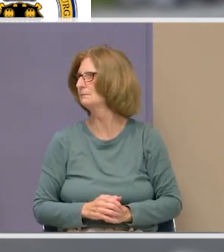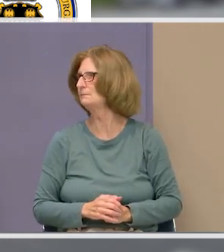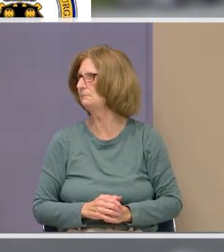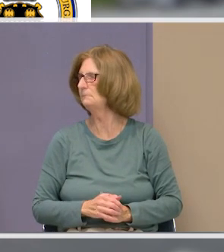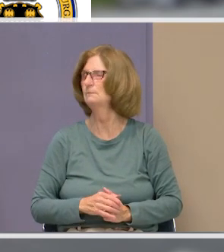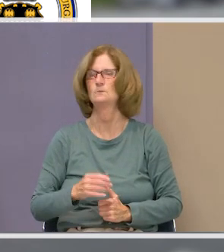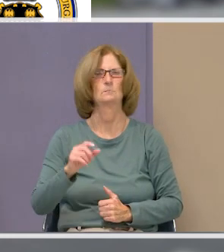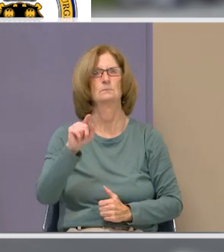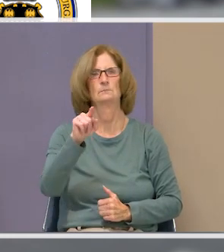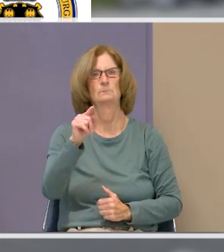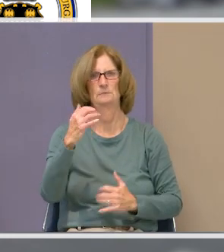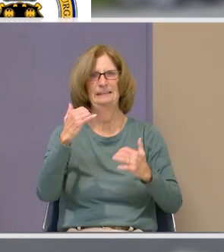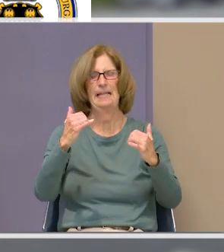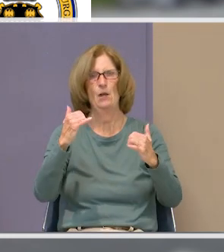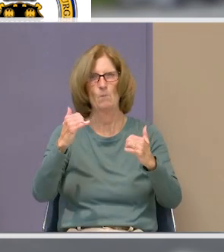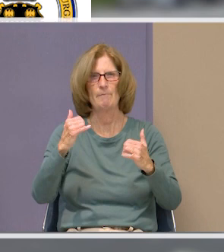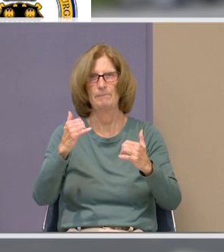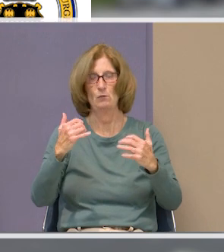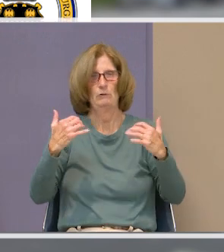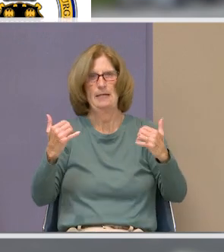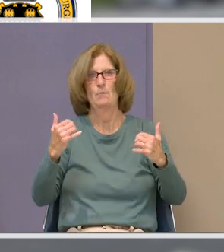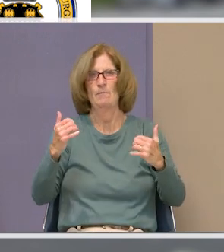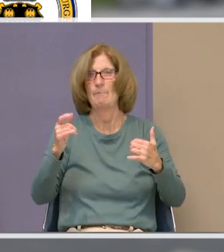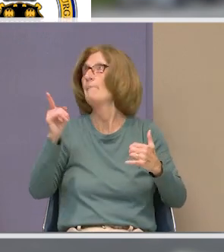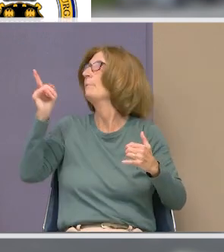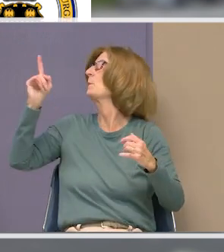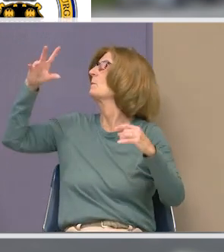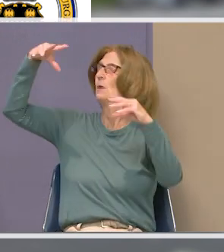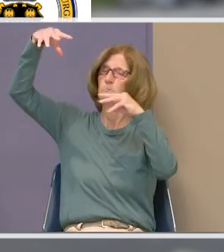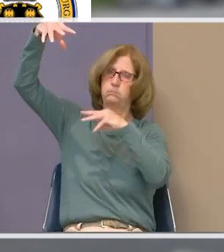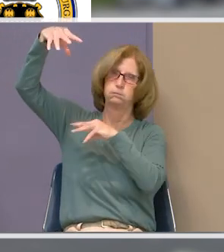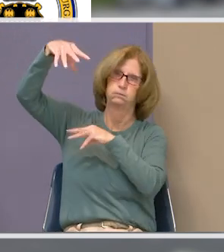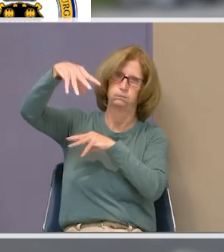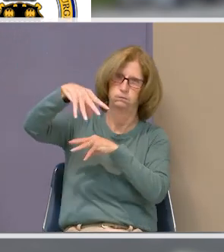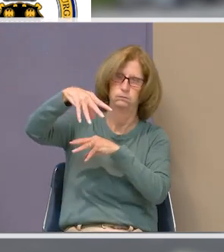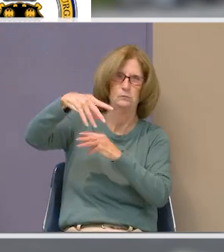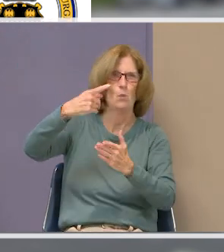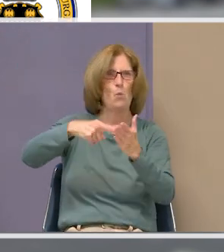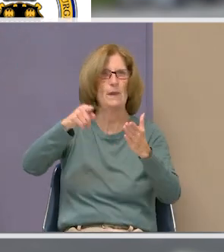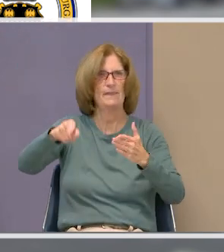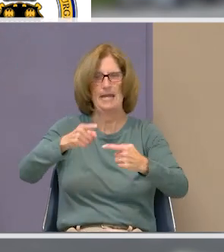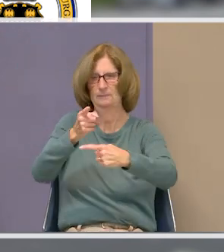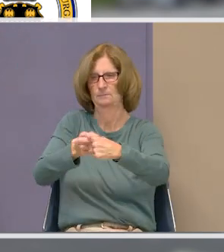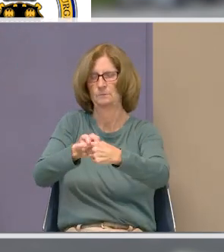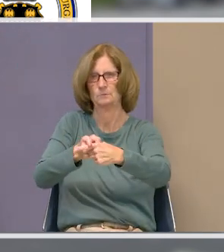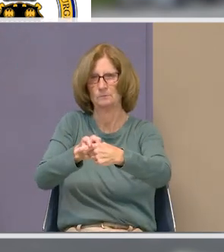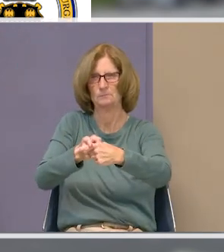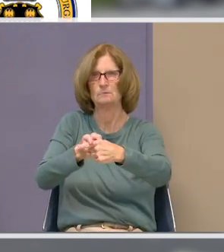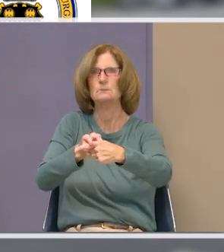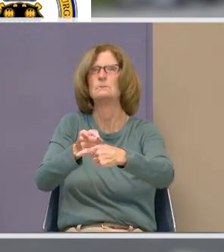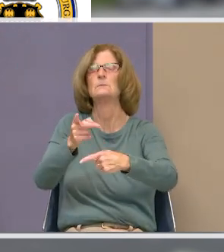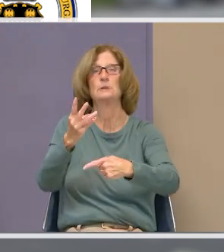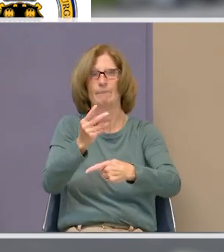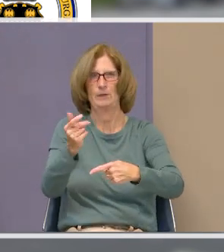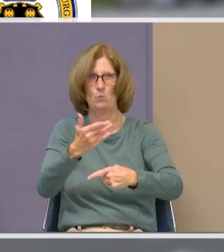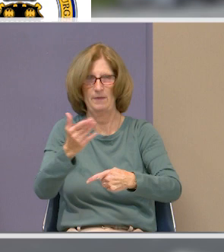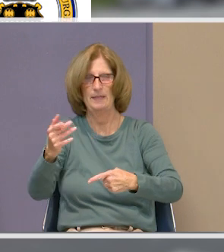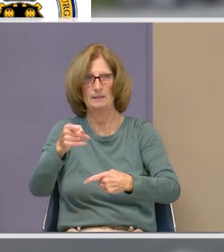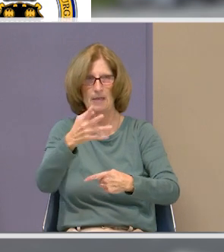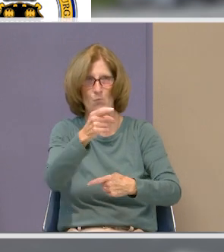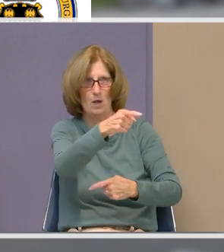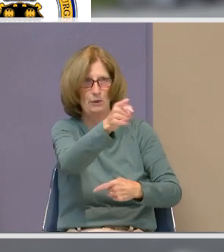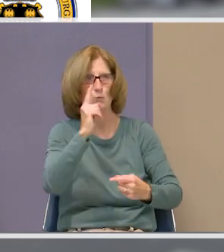So moving on to existing conditions, here is an aerial view of the intersection. And a few things to point